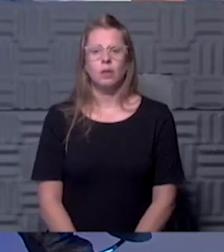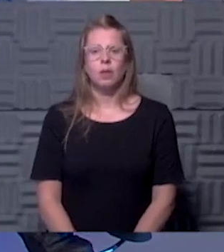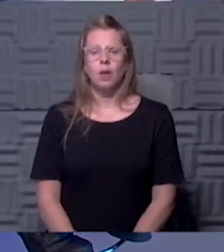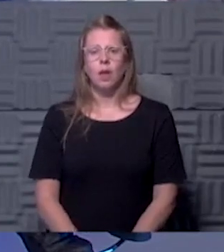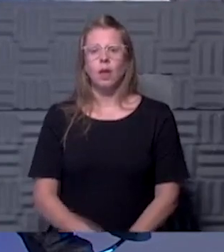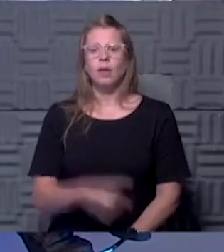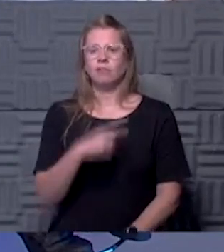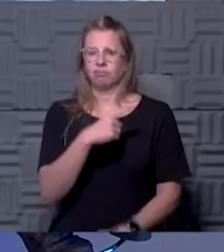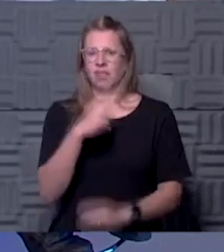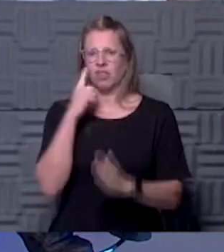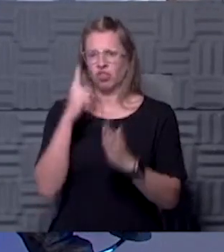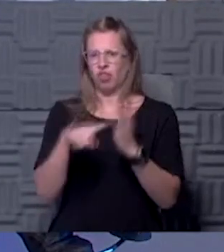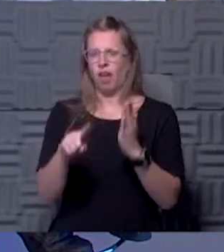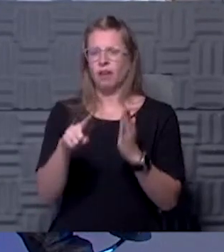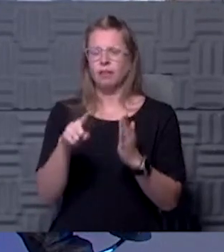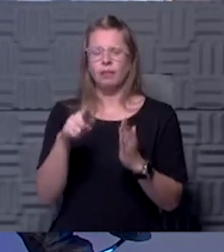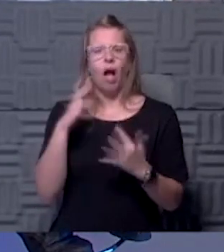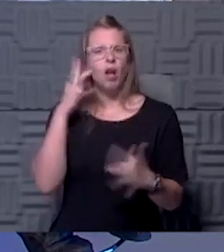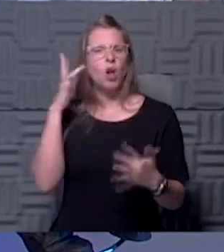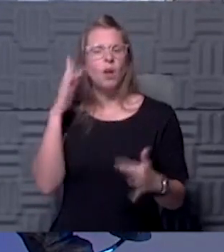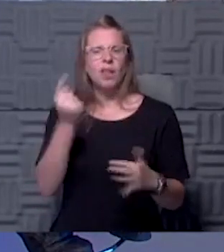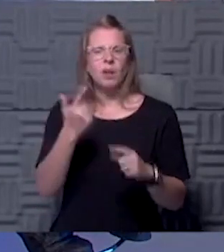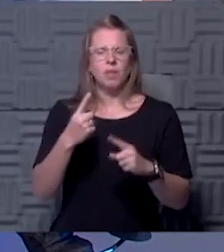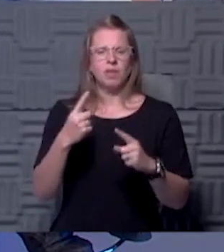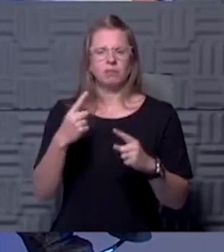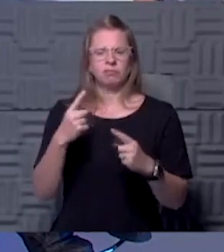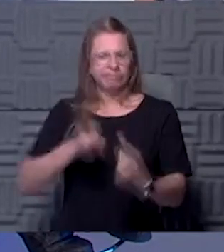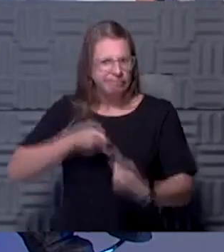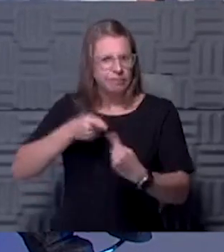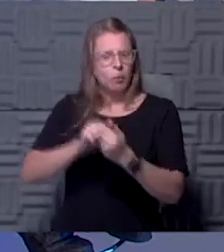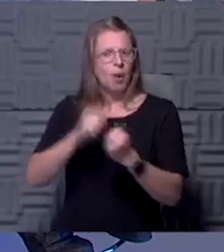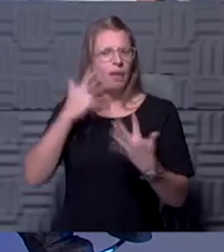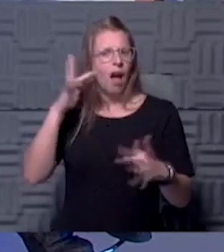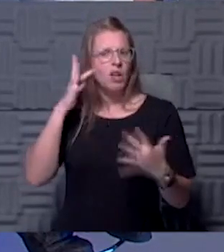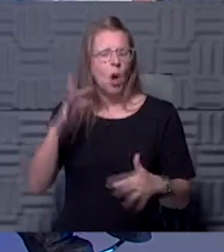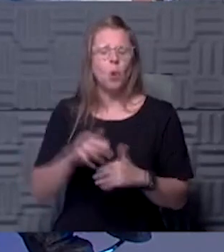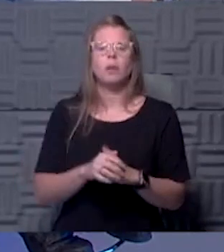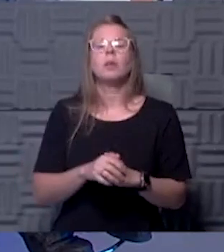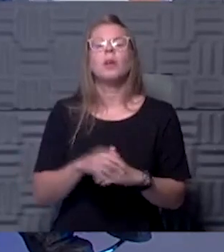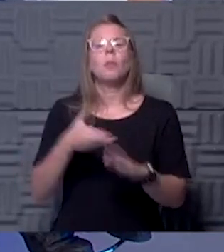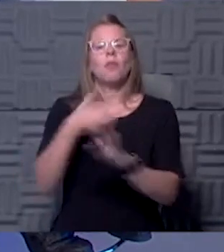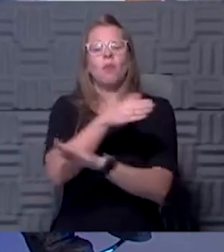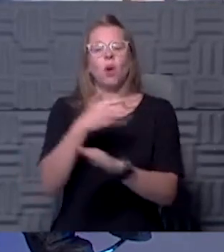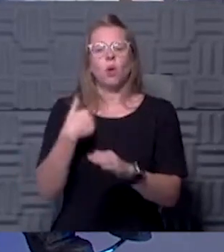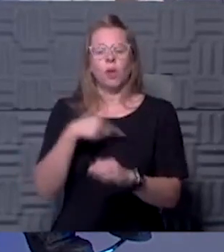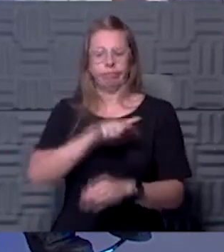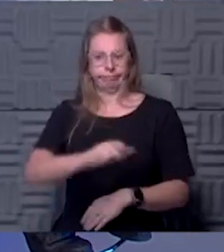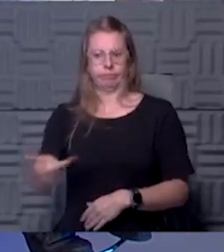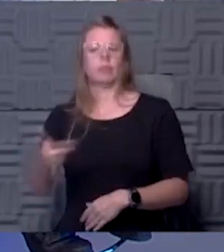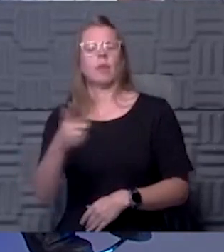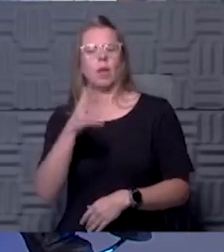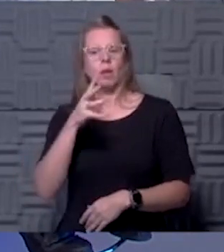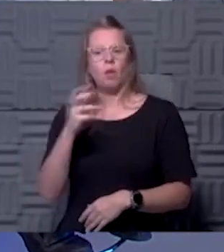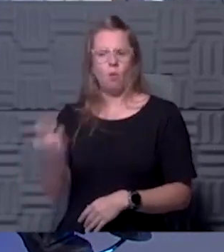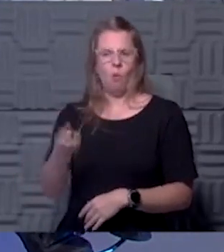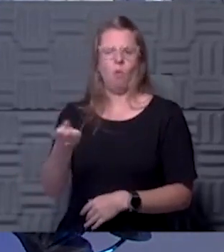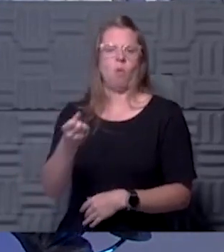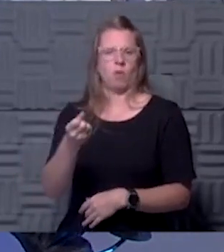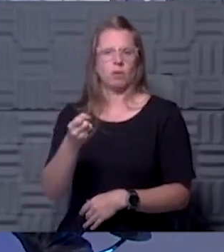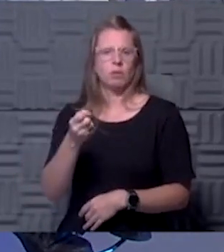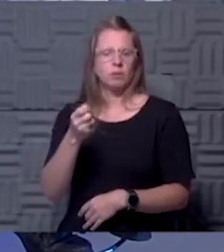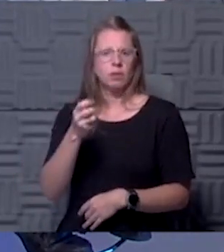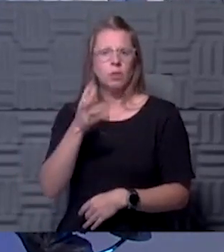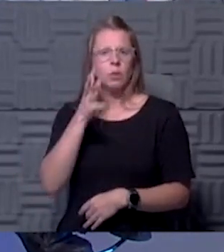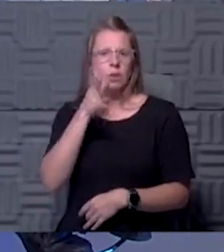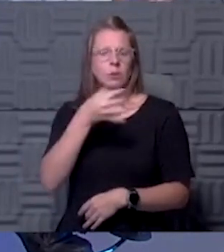He's going to go check her audio. Okay, we're having a little trouble with Aaron's audio, so before we go there, we're going to come back to Erin Corvo in just a